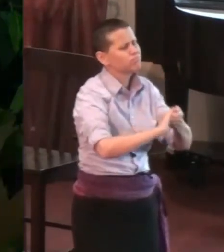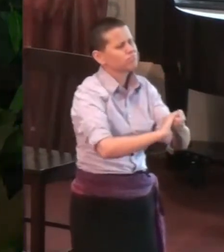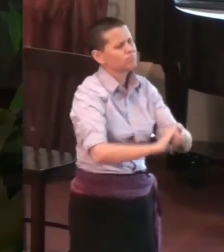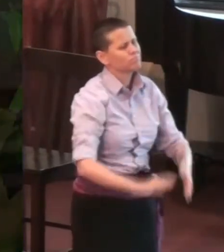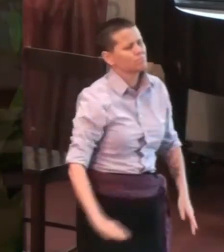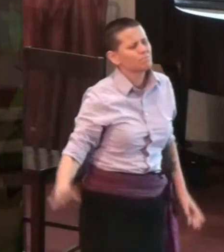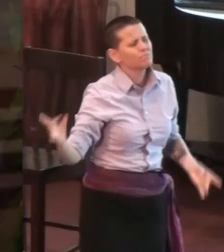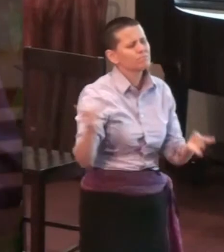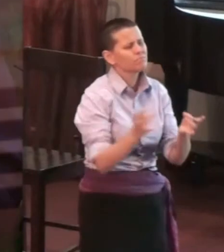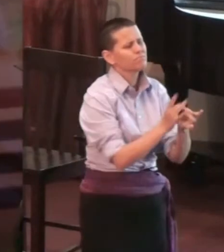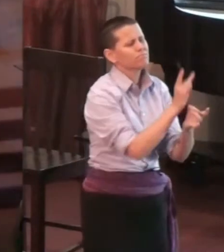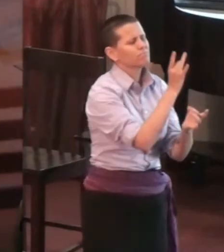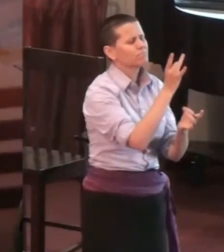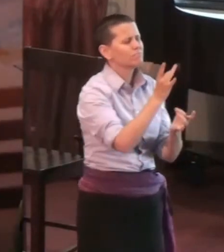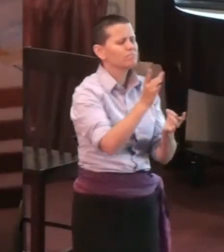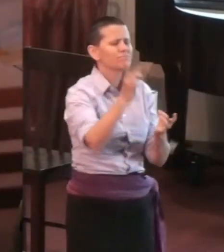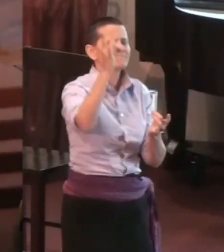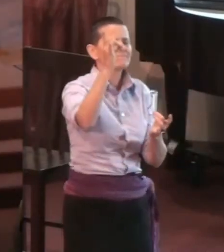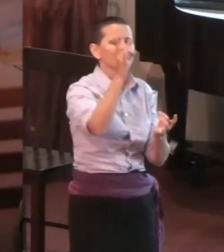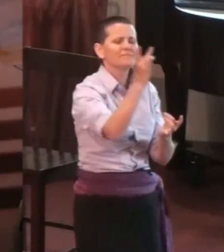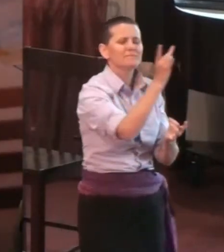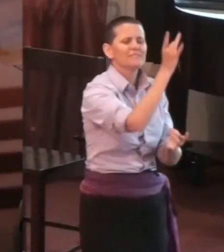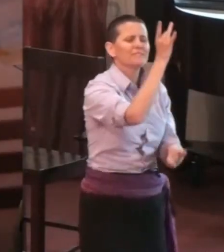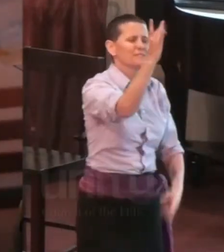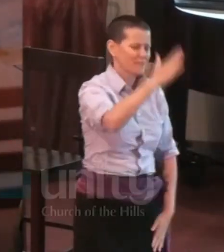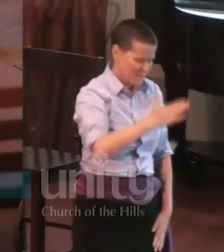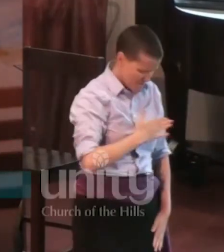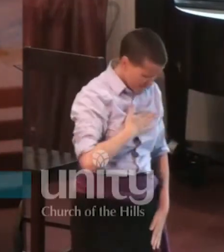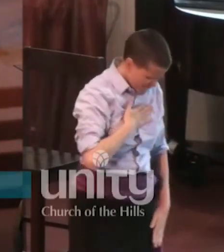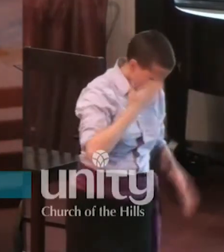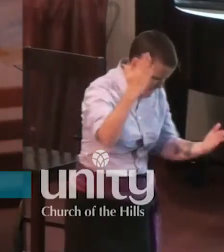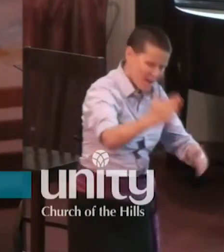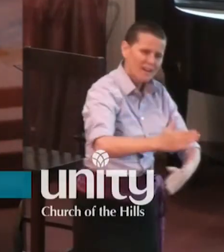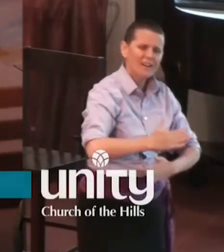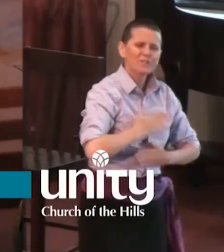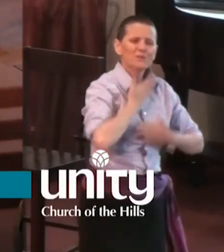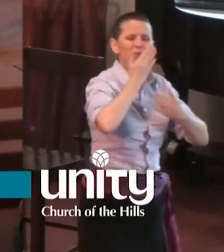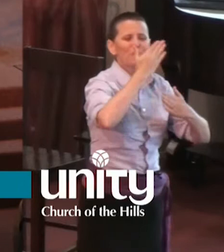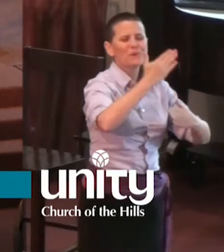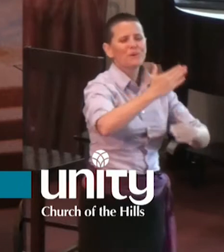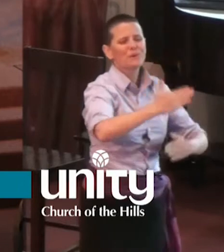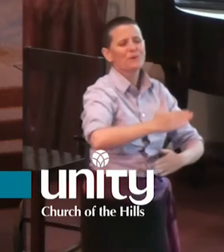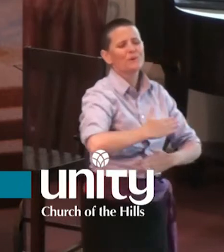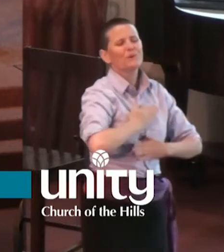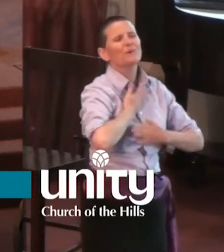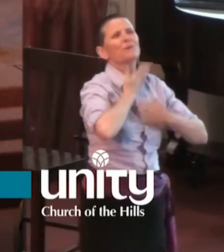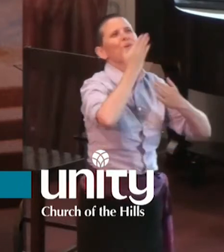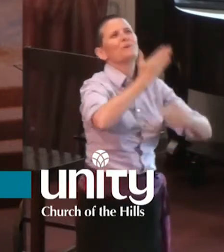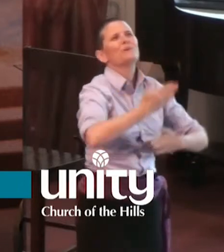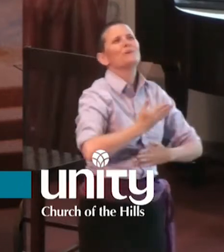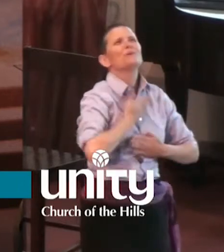that, Spirit, you're the center of my joy.